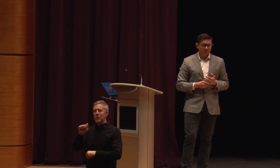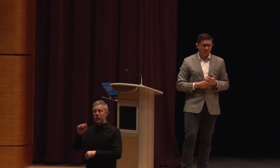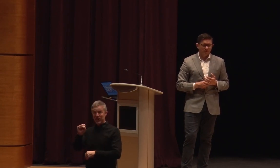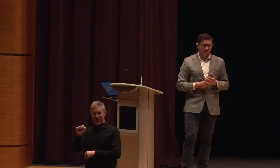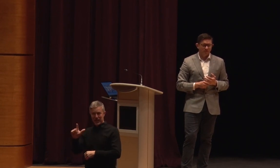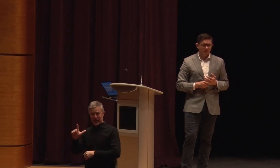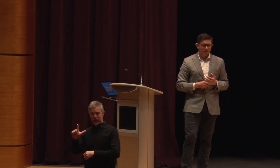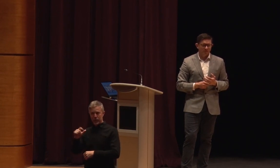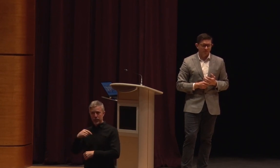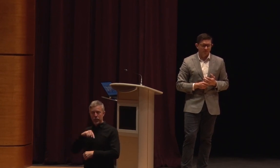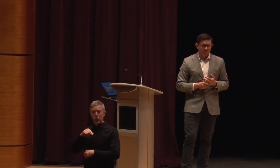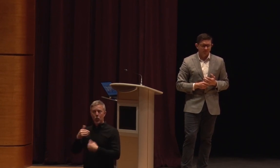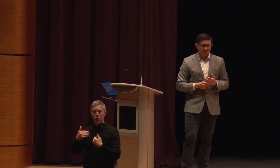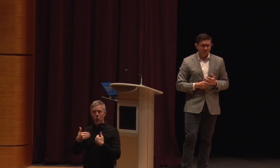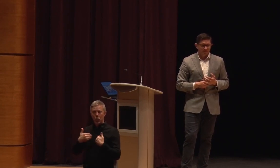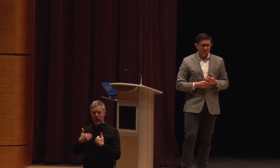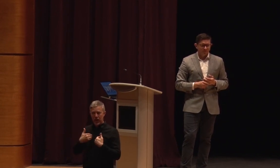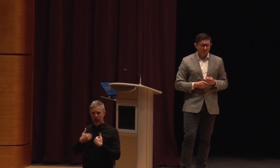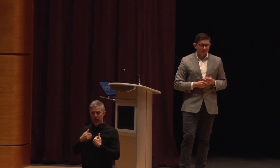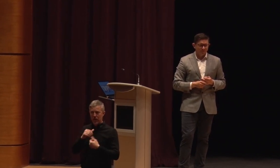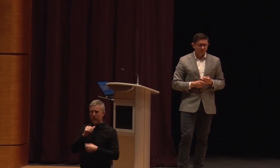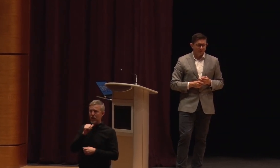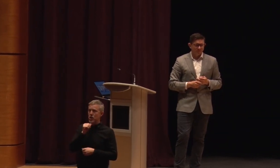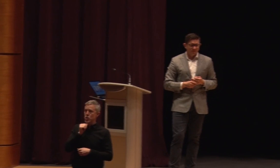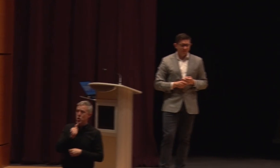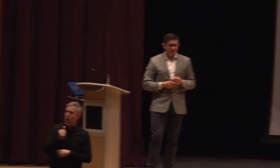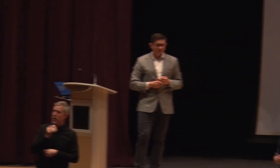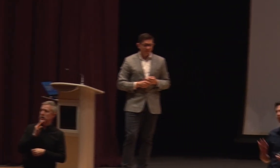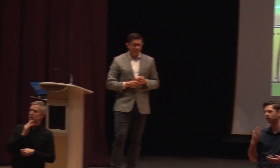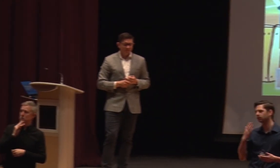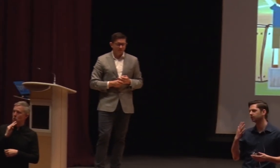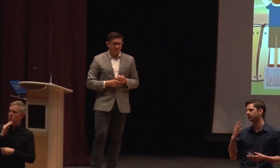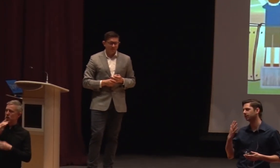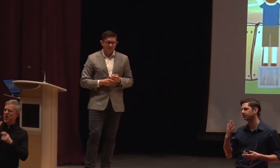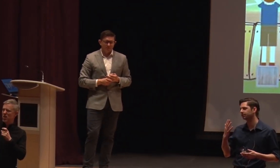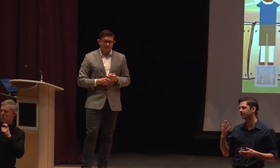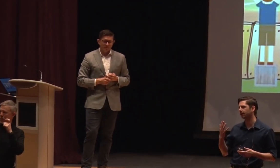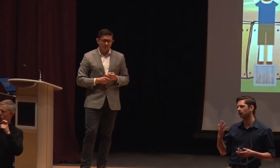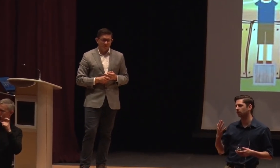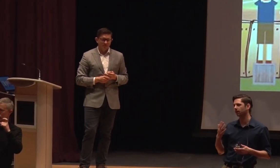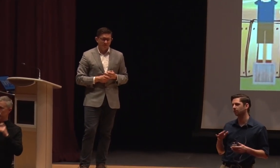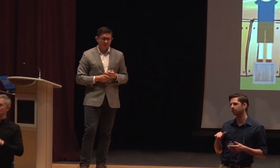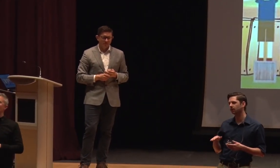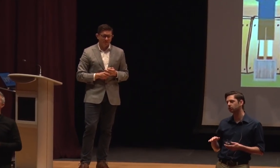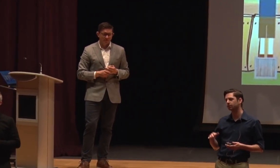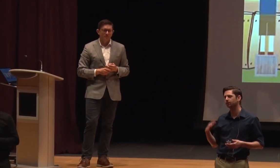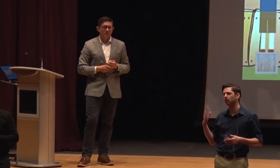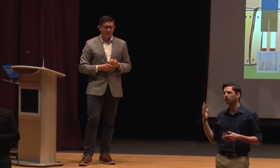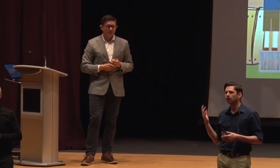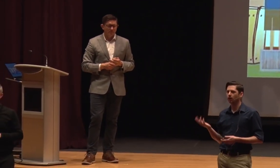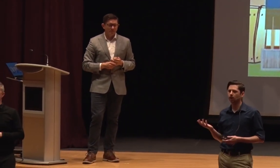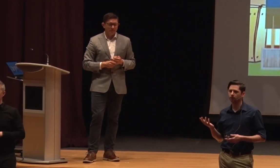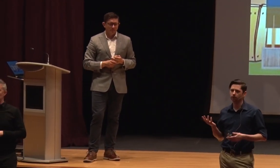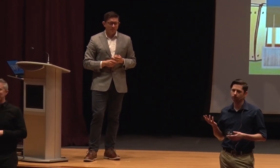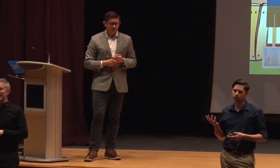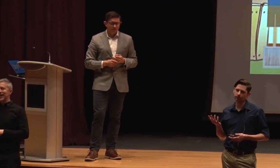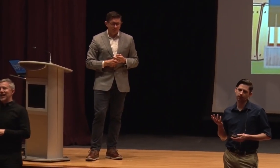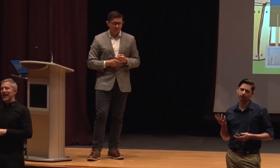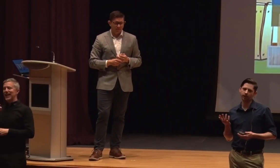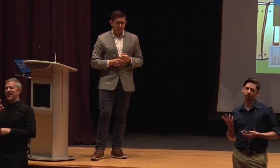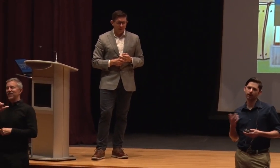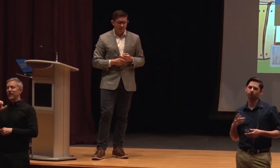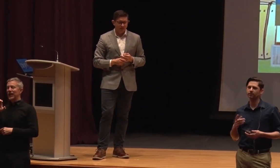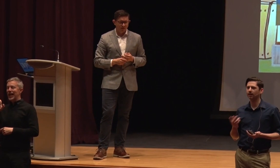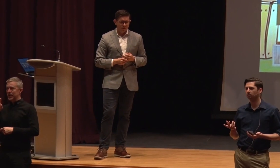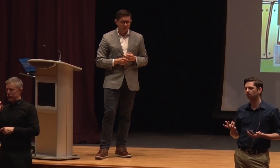the non-spoken markers. So your voice, instead of having inflection, you will